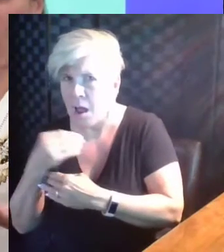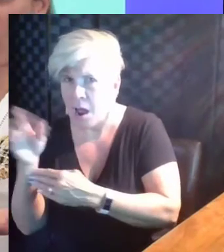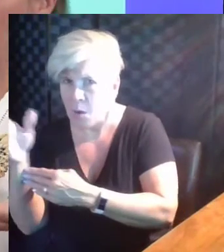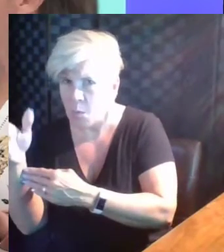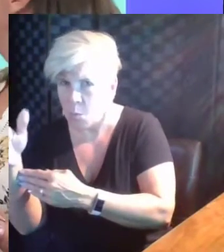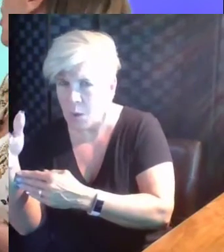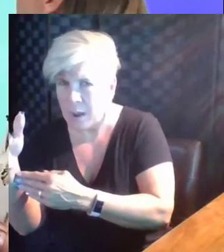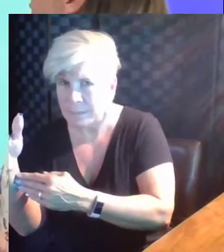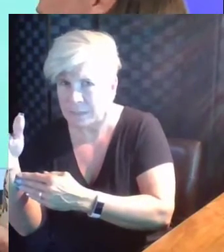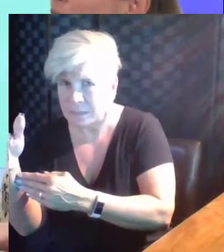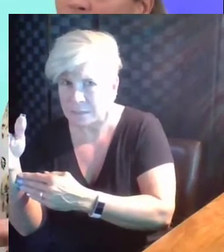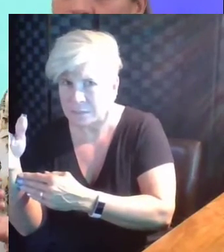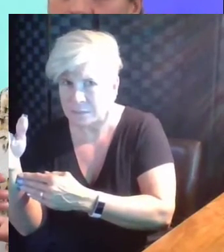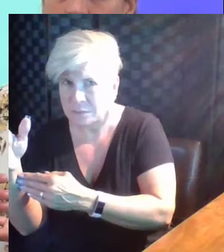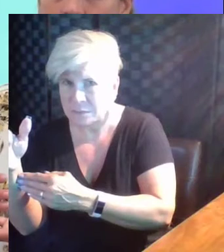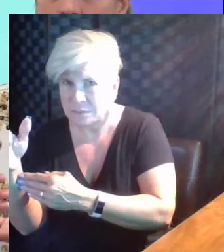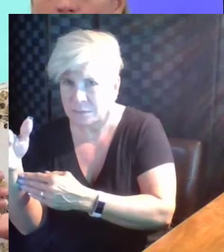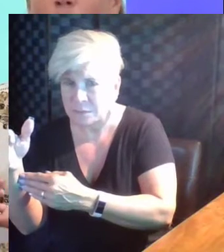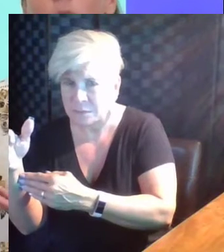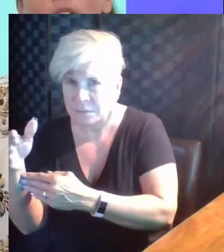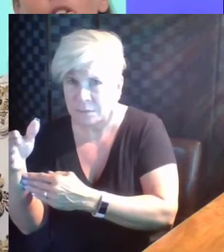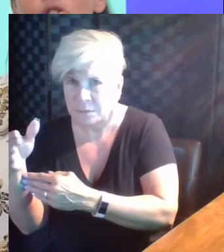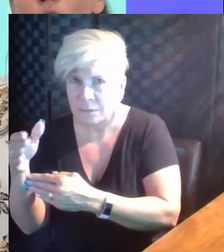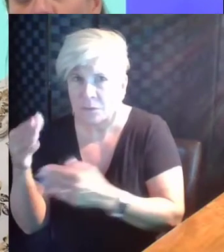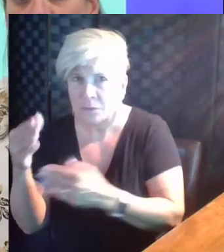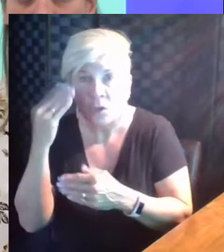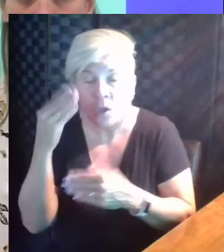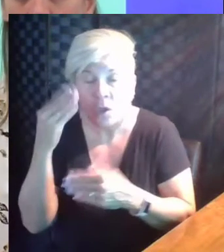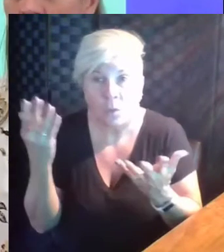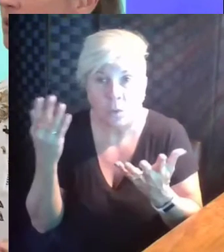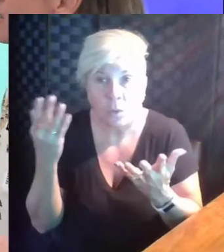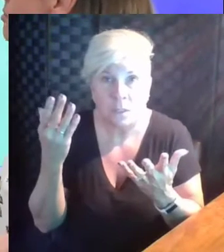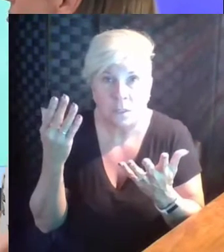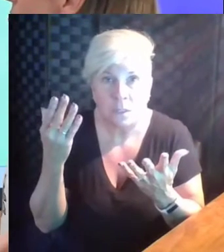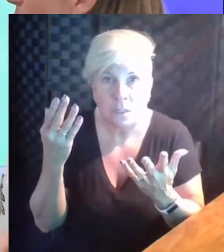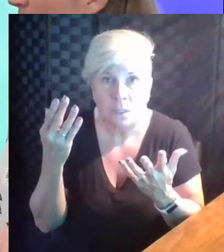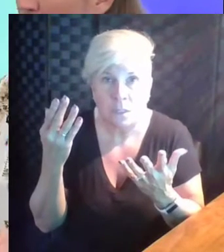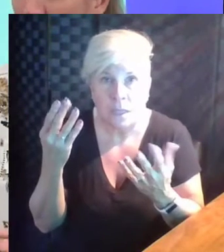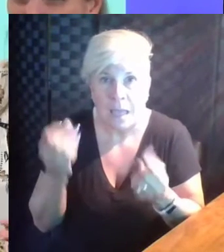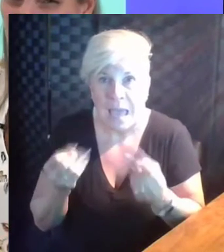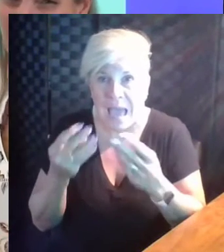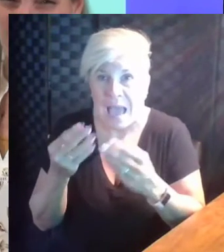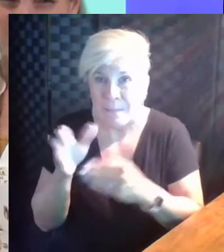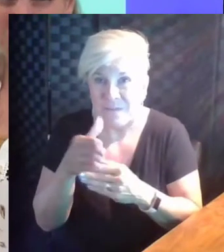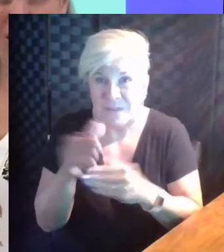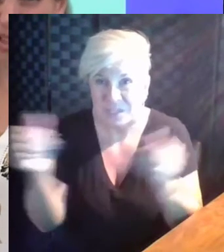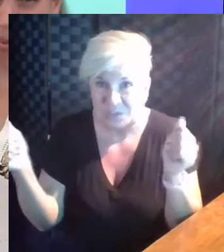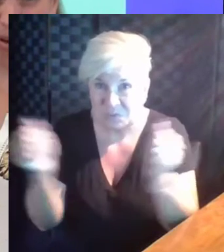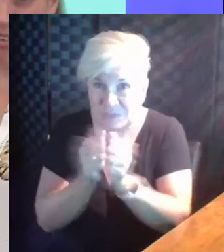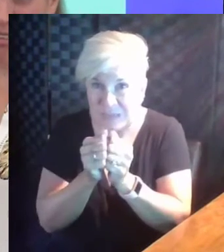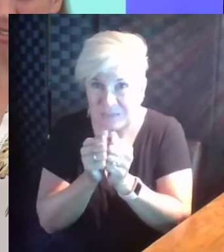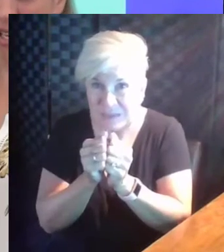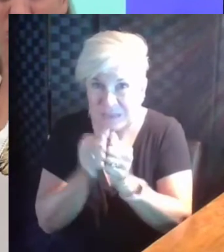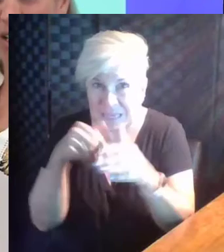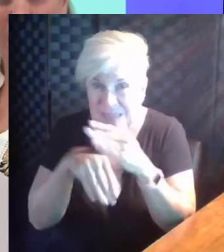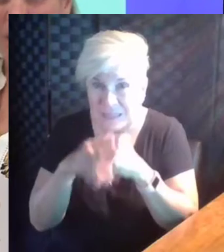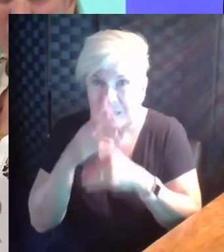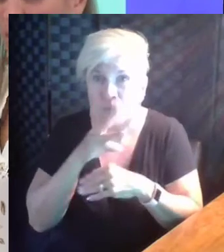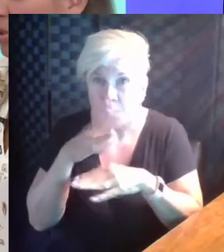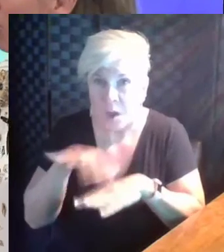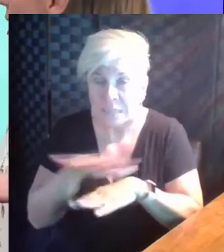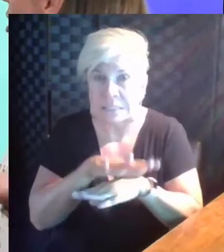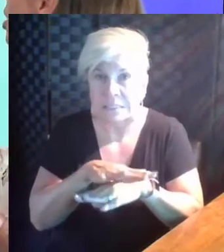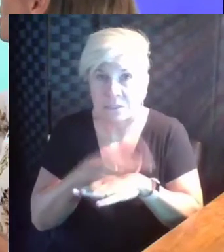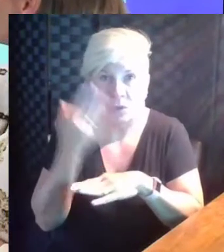minnows are white cloud minnows. But what I don't know is how many minnows are in the pond. I don't know how